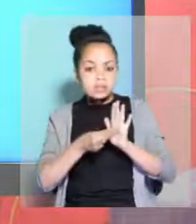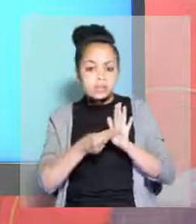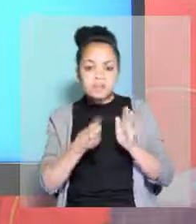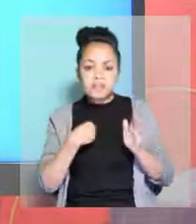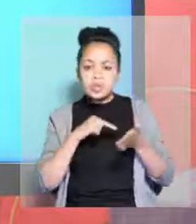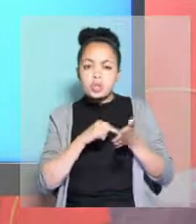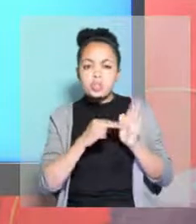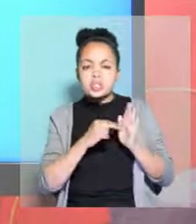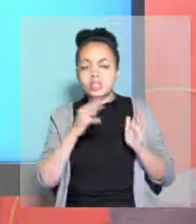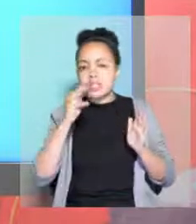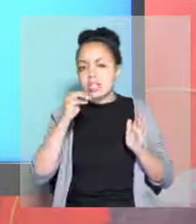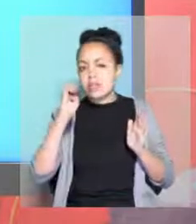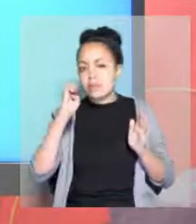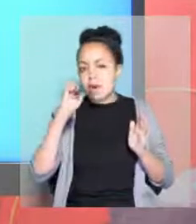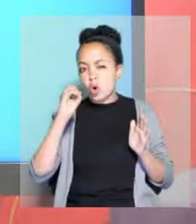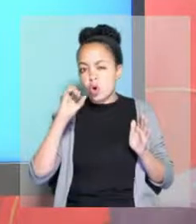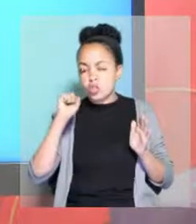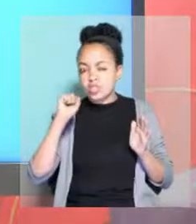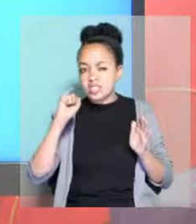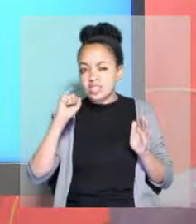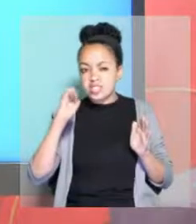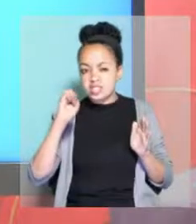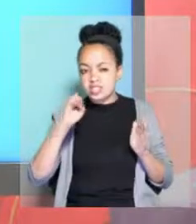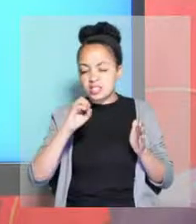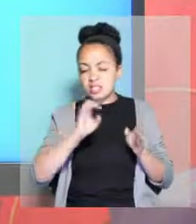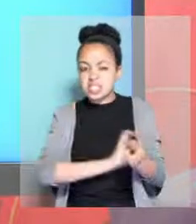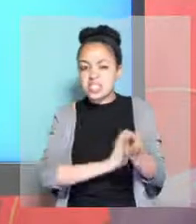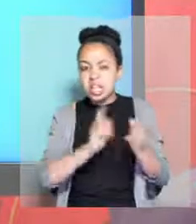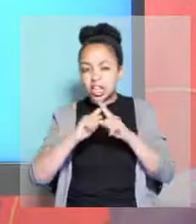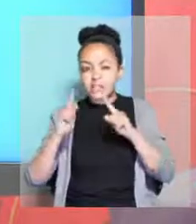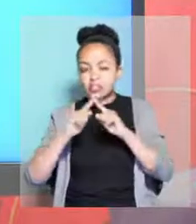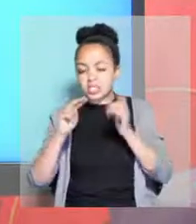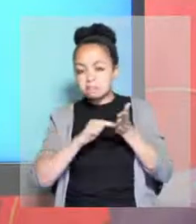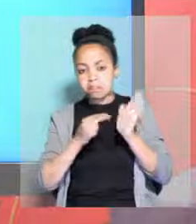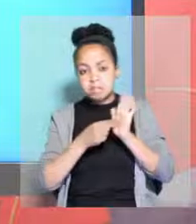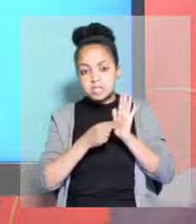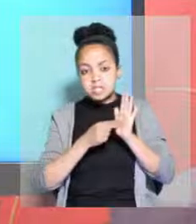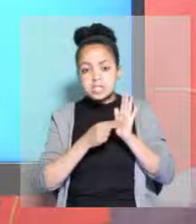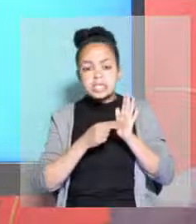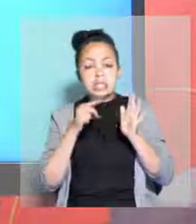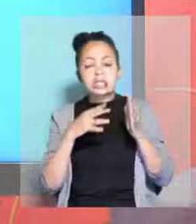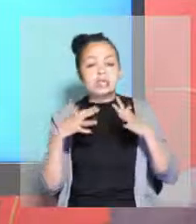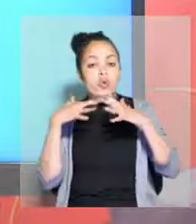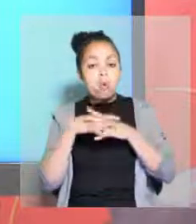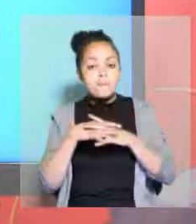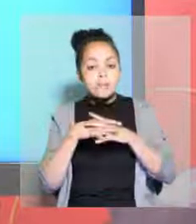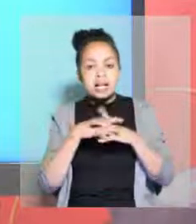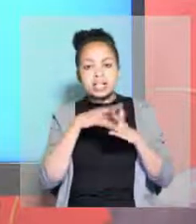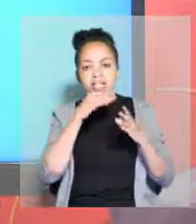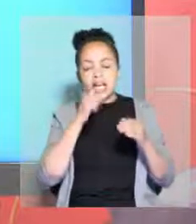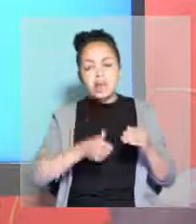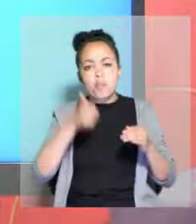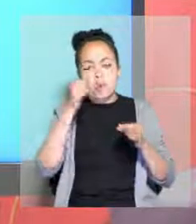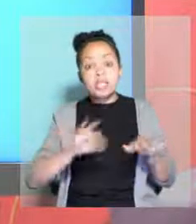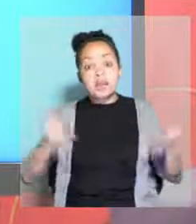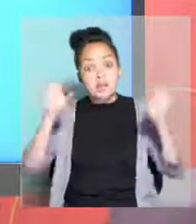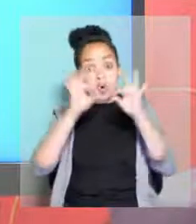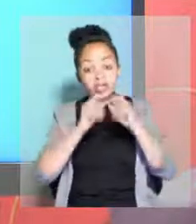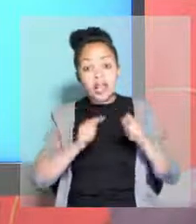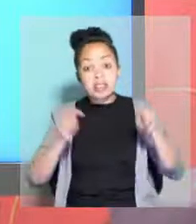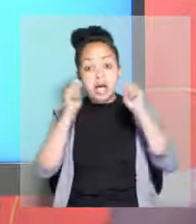When we say meiosis cell division, but it is a complex and the most